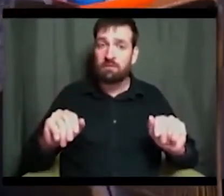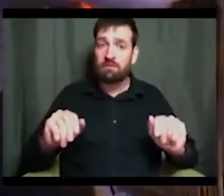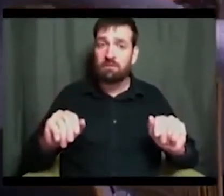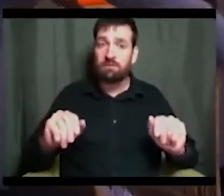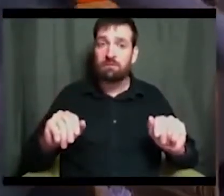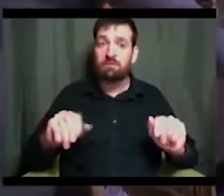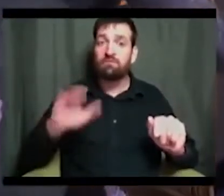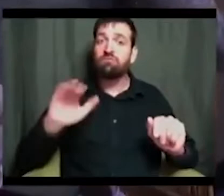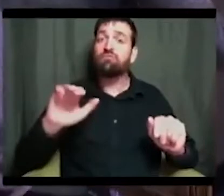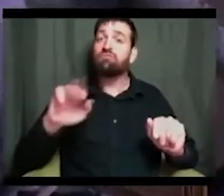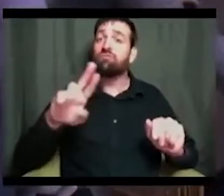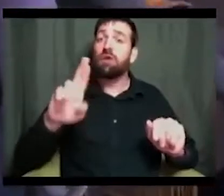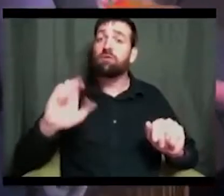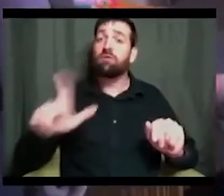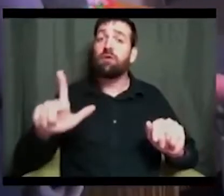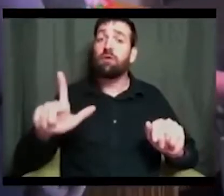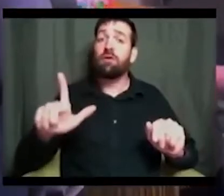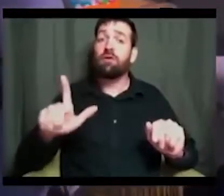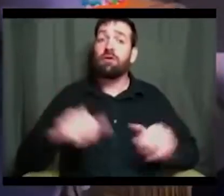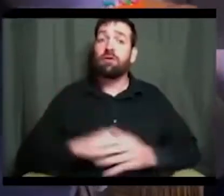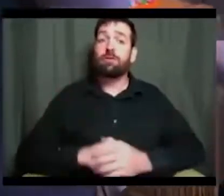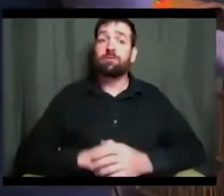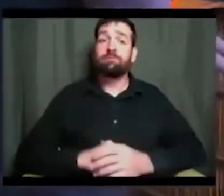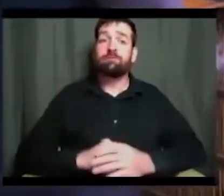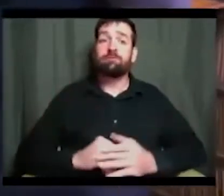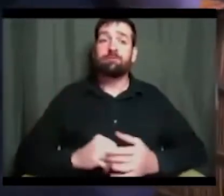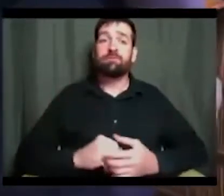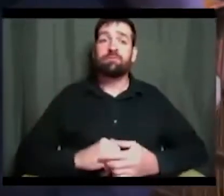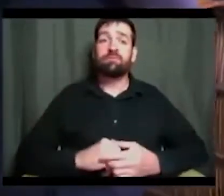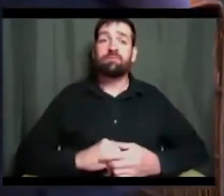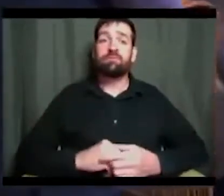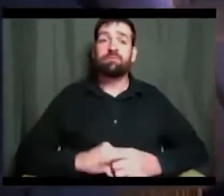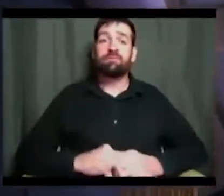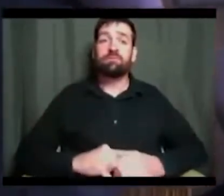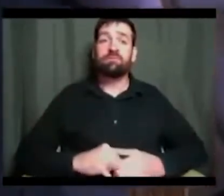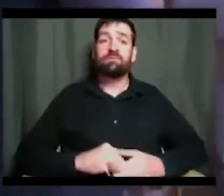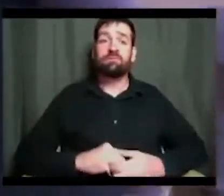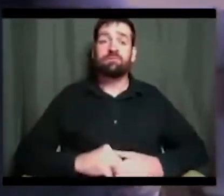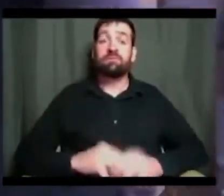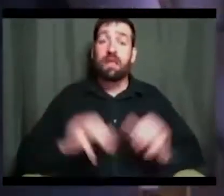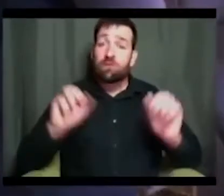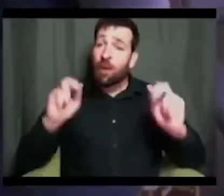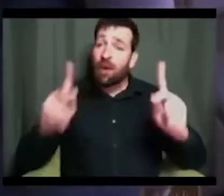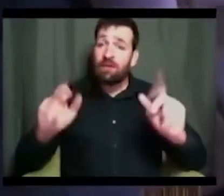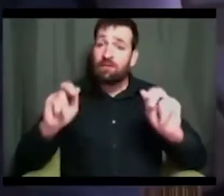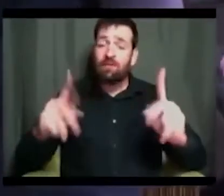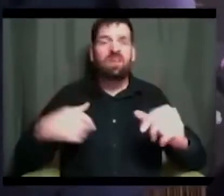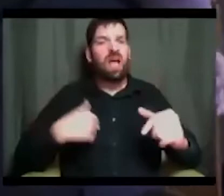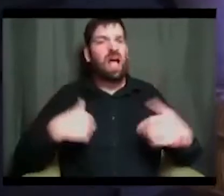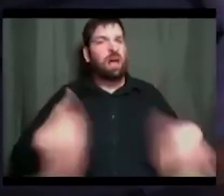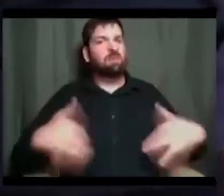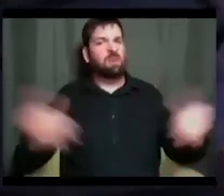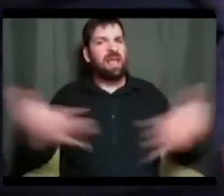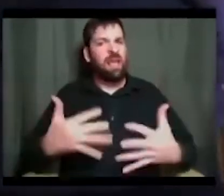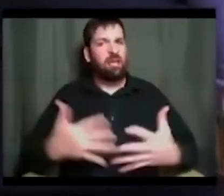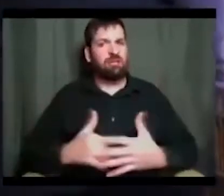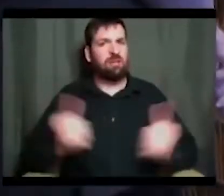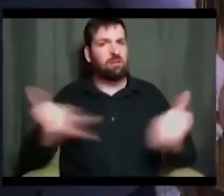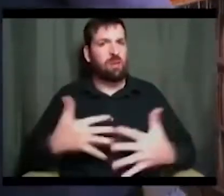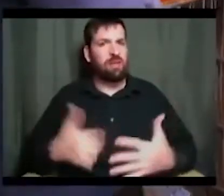Lewis wants to help For you. me, it's Hey, buddy. music. Hey, big guy. Russell, it's okay. I'm so scared, okay? I'm